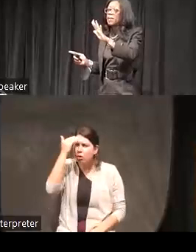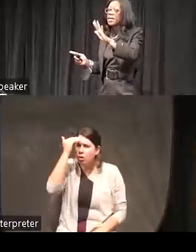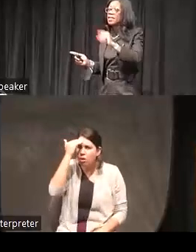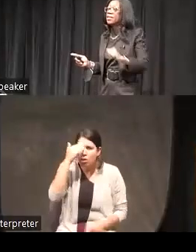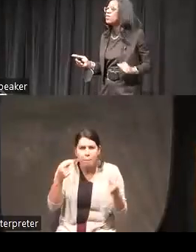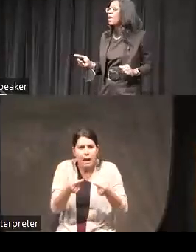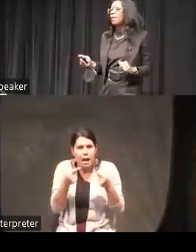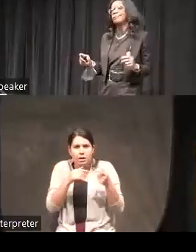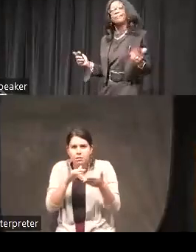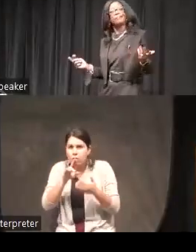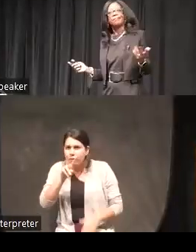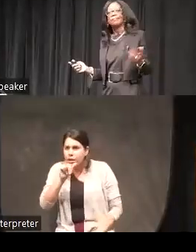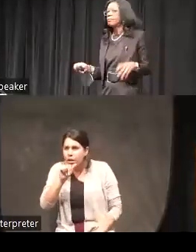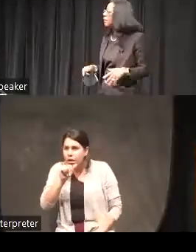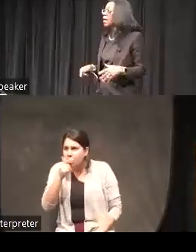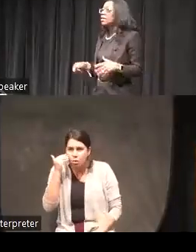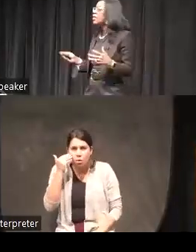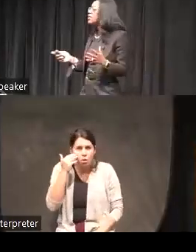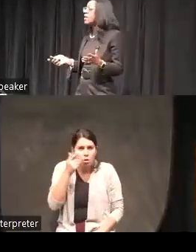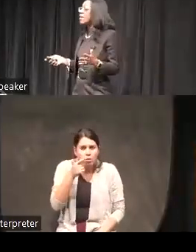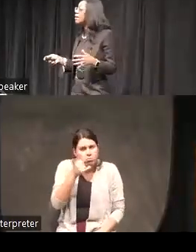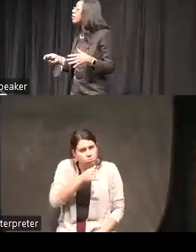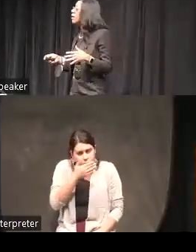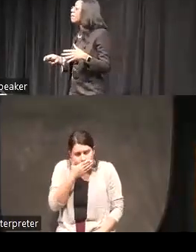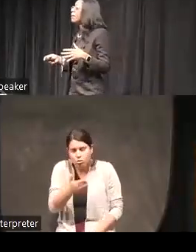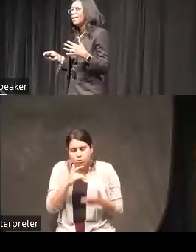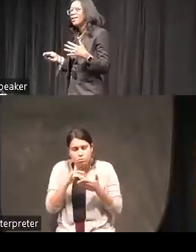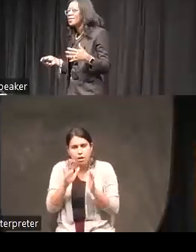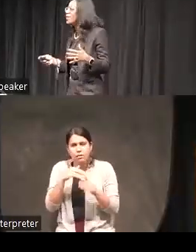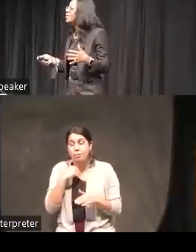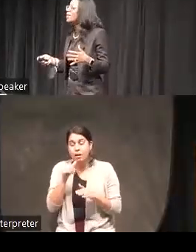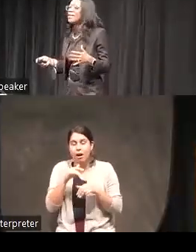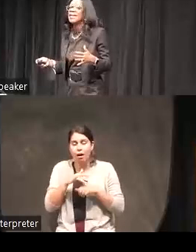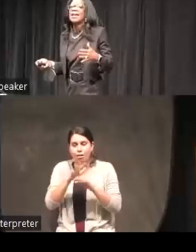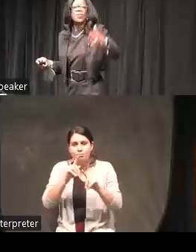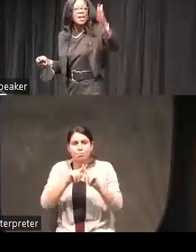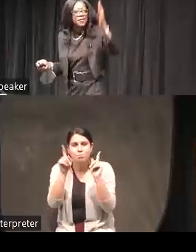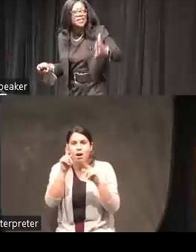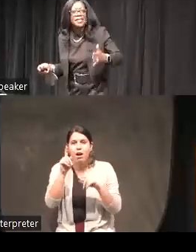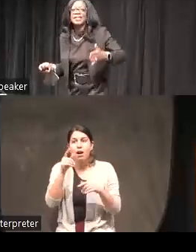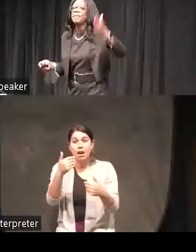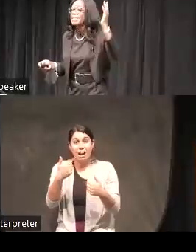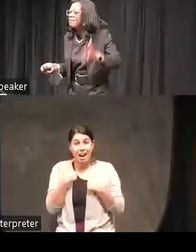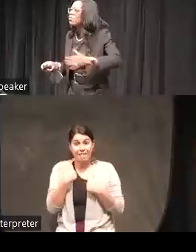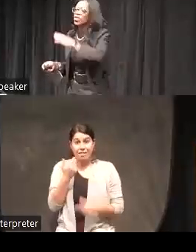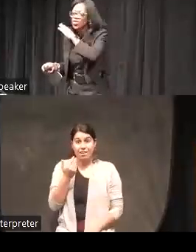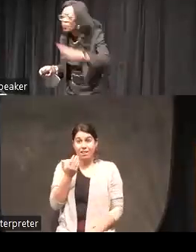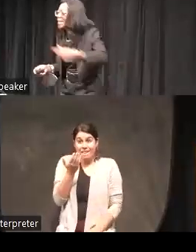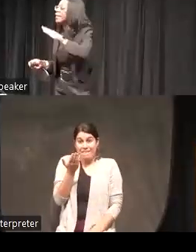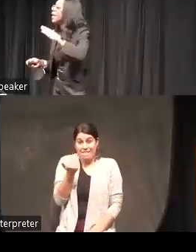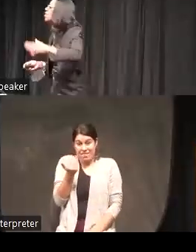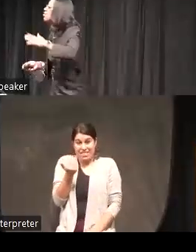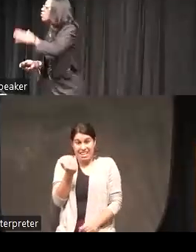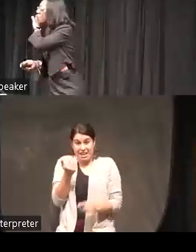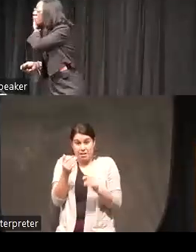The pain study at UVA? It's a great study. I'm not going to linger on it, but it's a great study because we got 15 statements, half of which are just